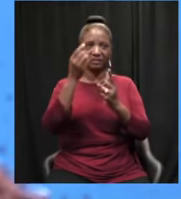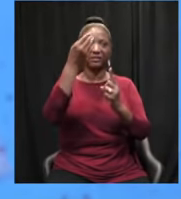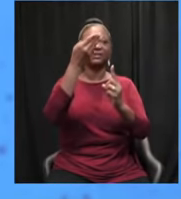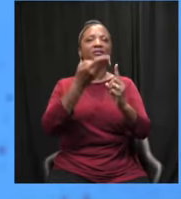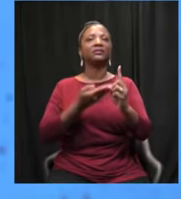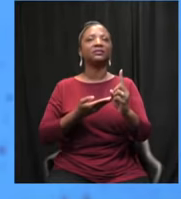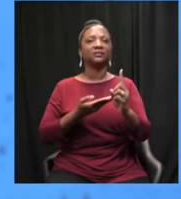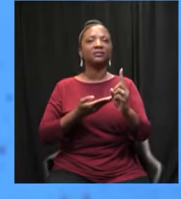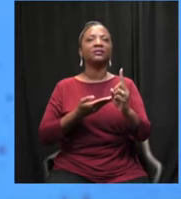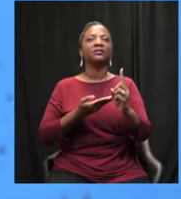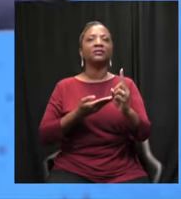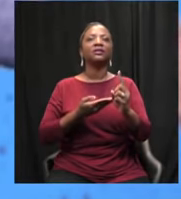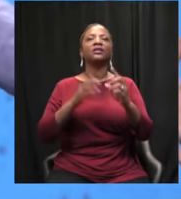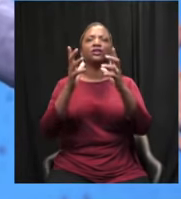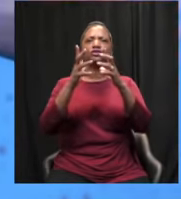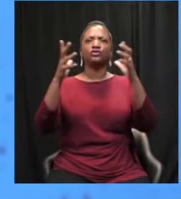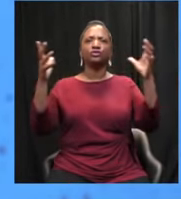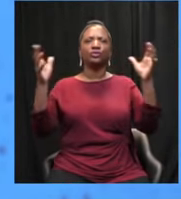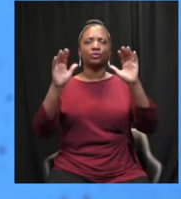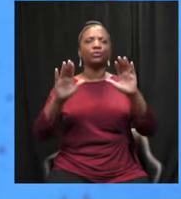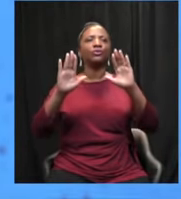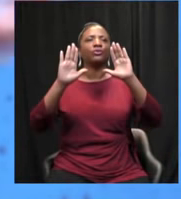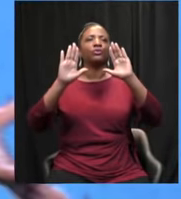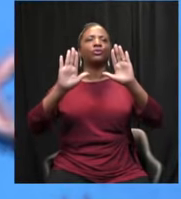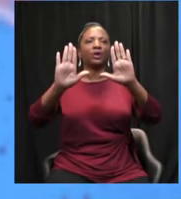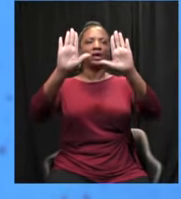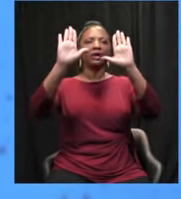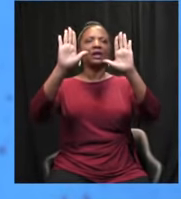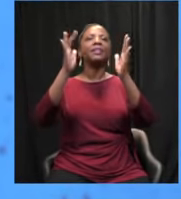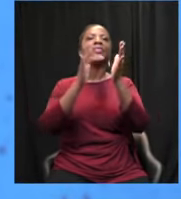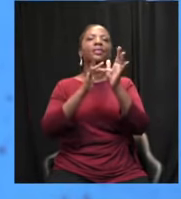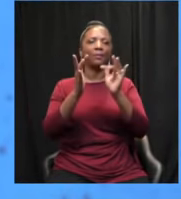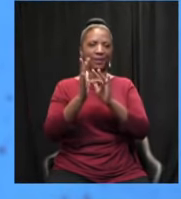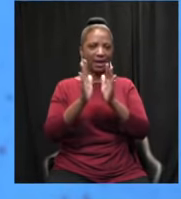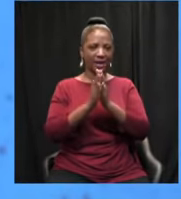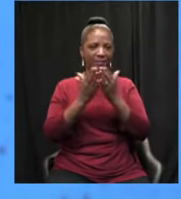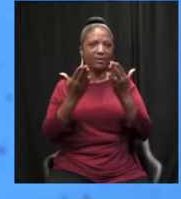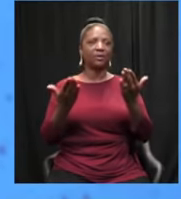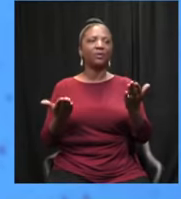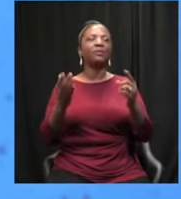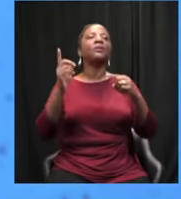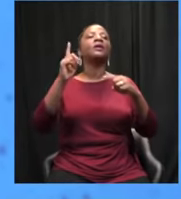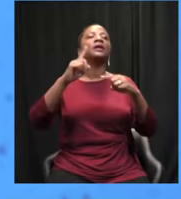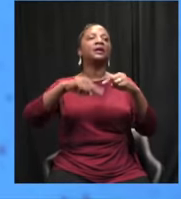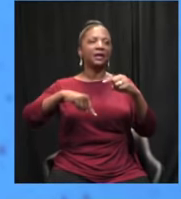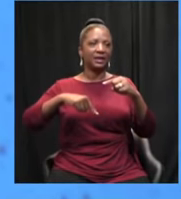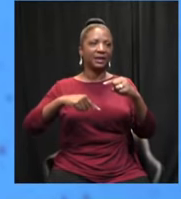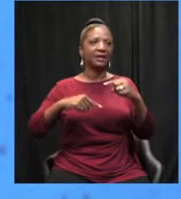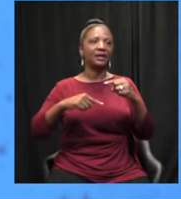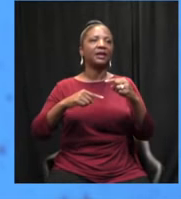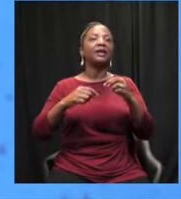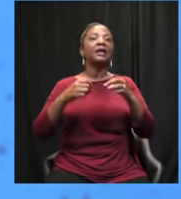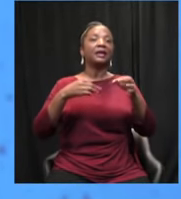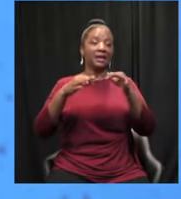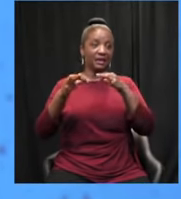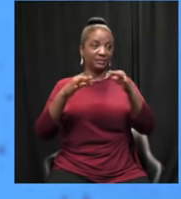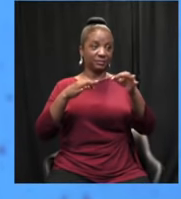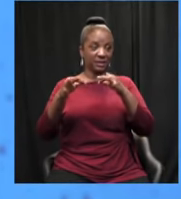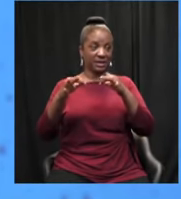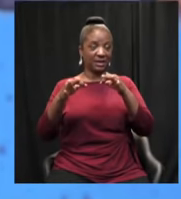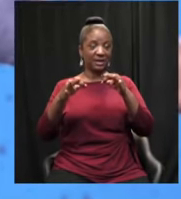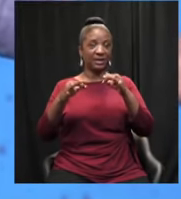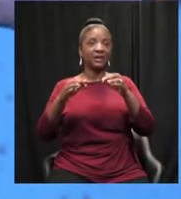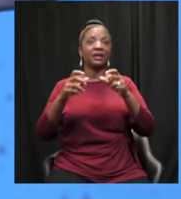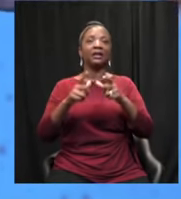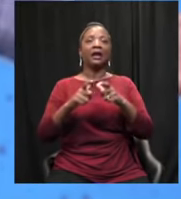great that even the pages of Scripture cannot contain and comprehend how vast and how great and how mighty and